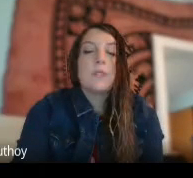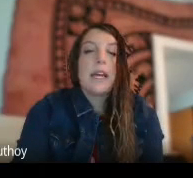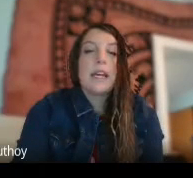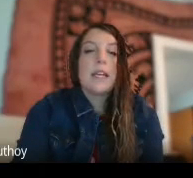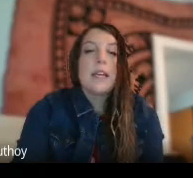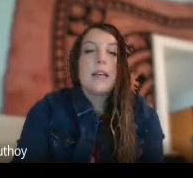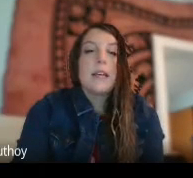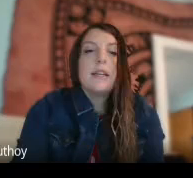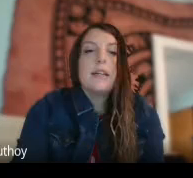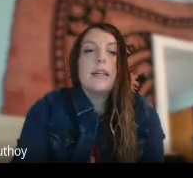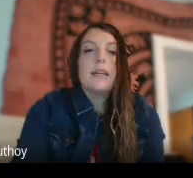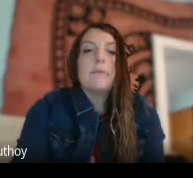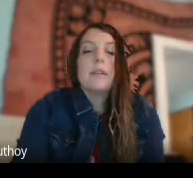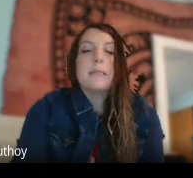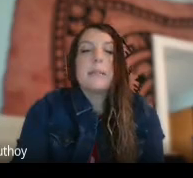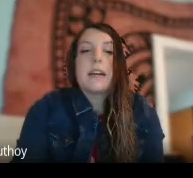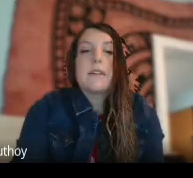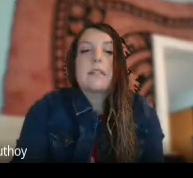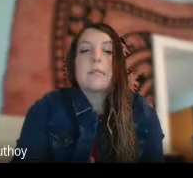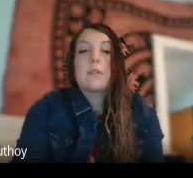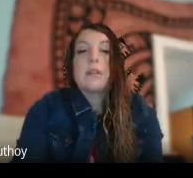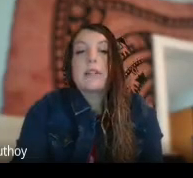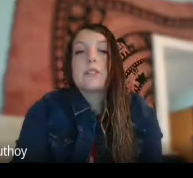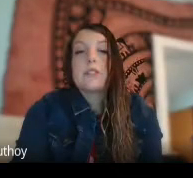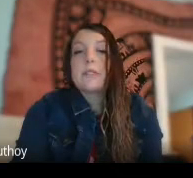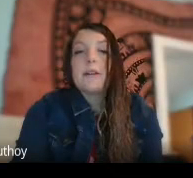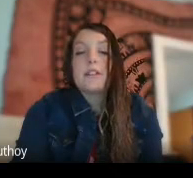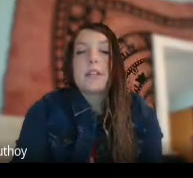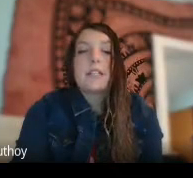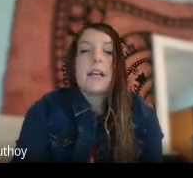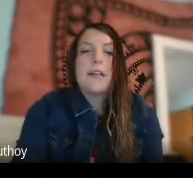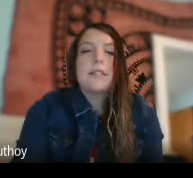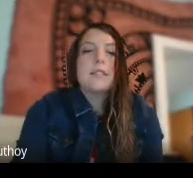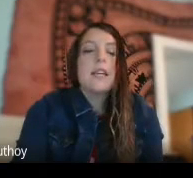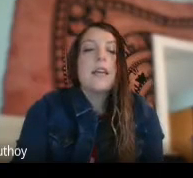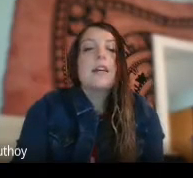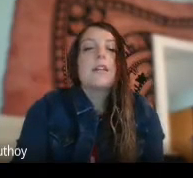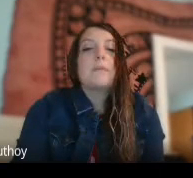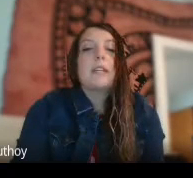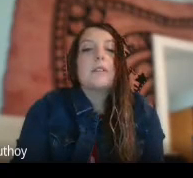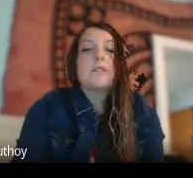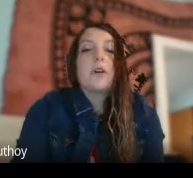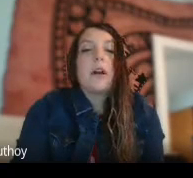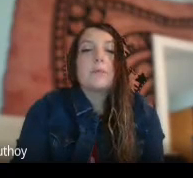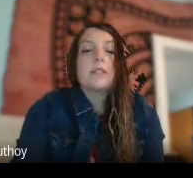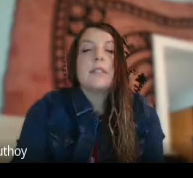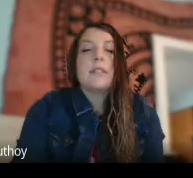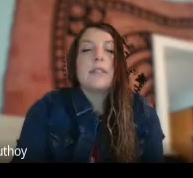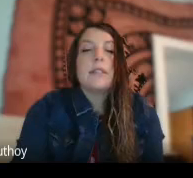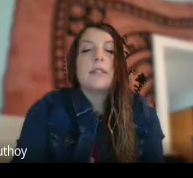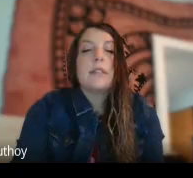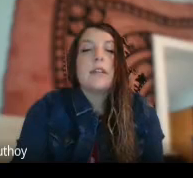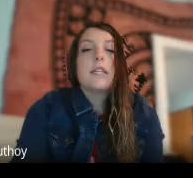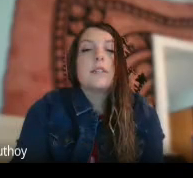to do today. One is meeting others and one talks just about initialized signs. Meeting others